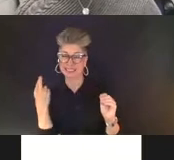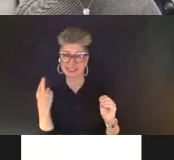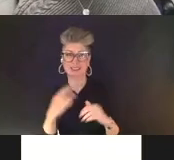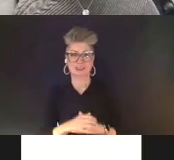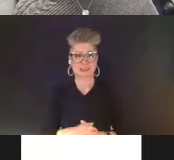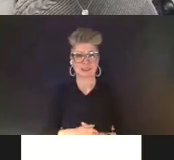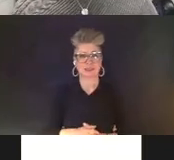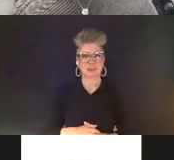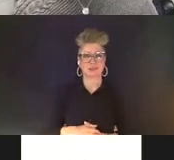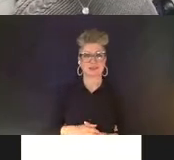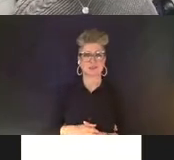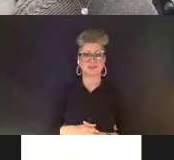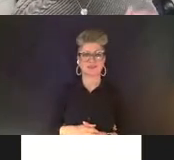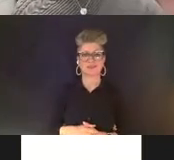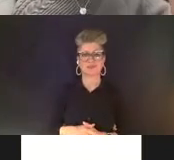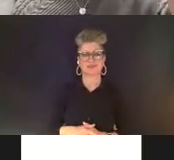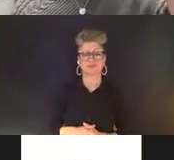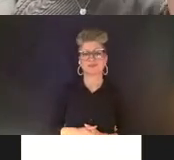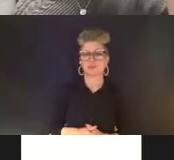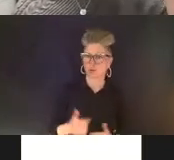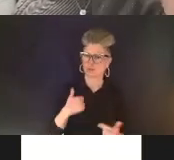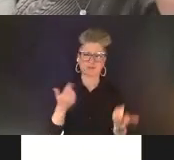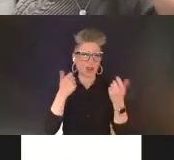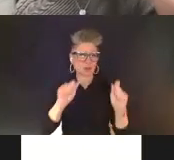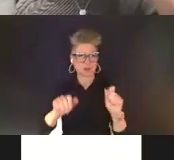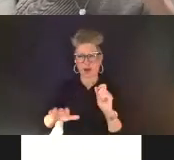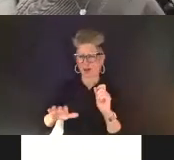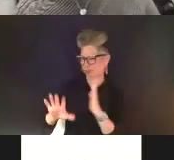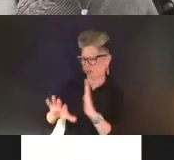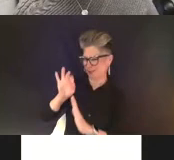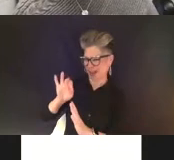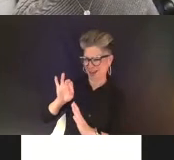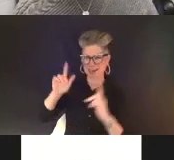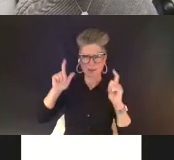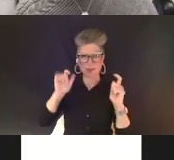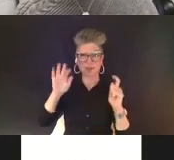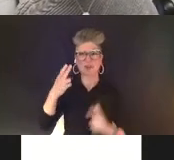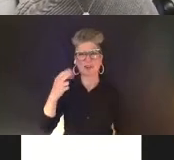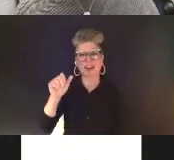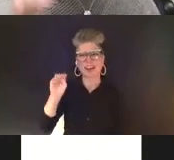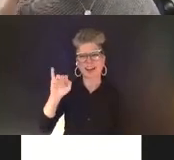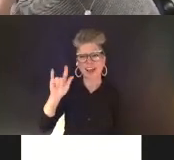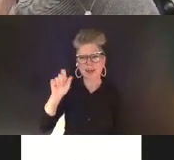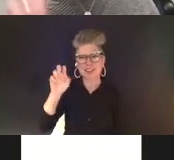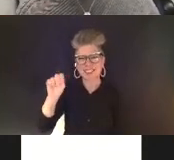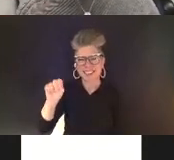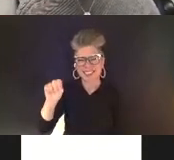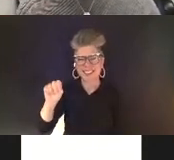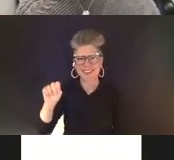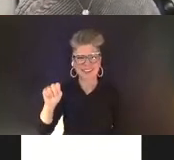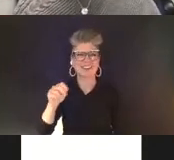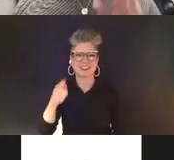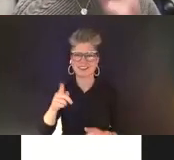All right, so I was trying to find a picture of Hamilton when I saw Take Your Shot, because that's the song that goes through my